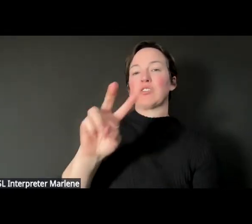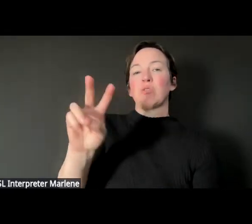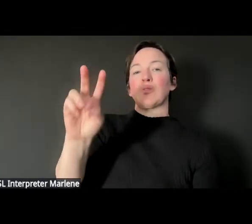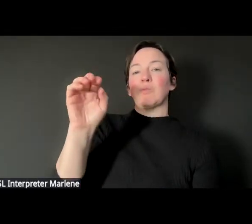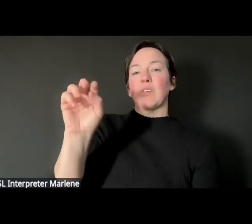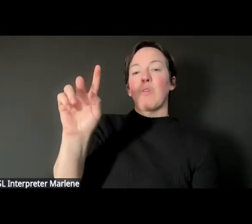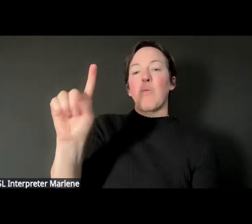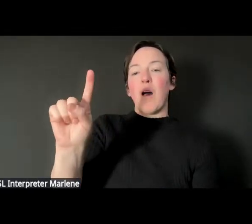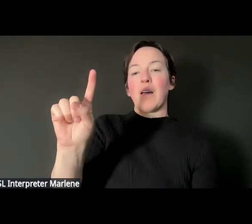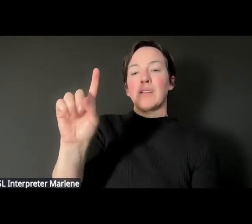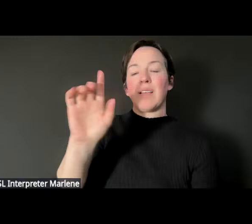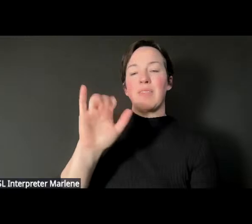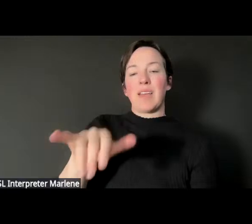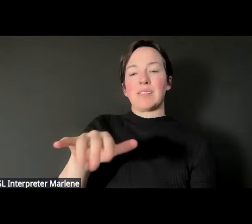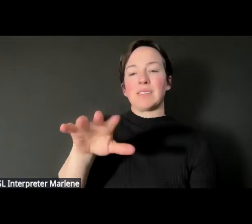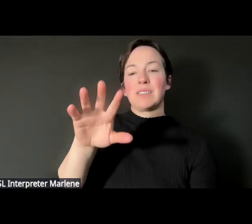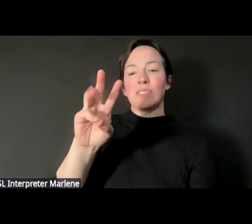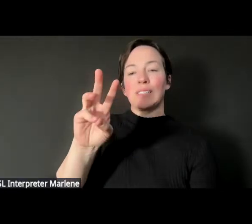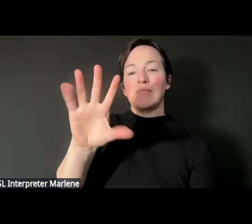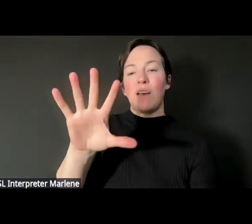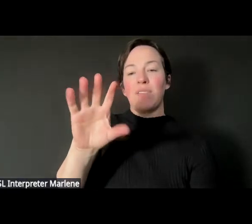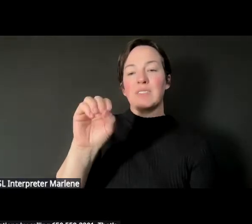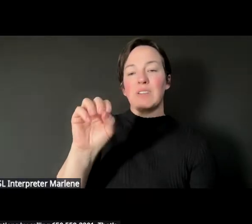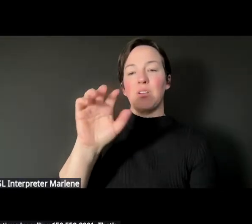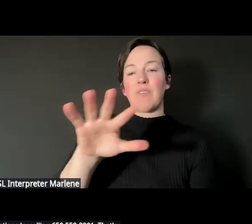650-558-2201. That's